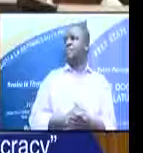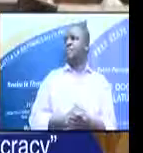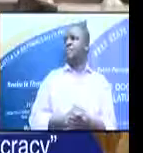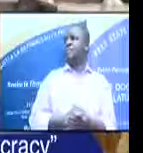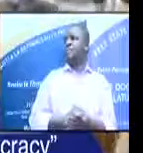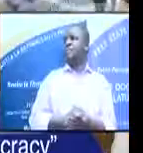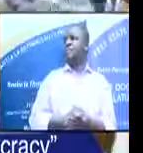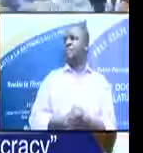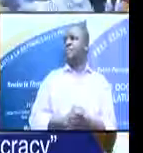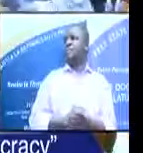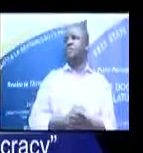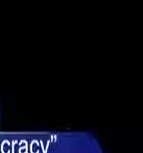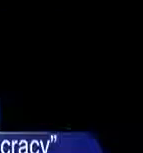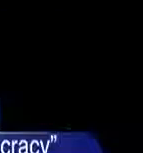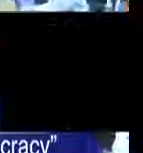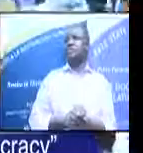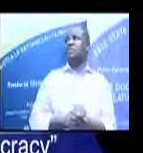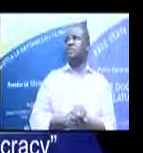Honorable